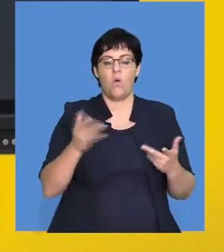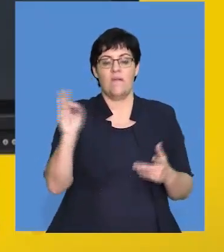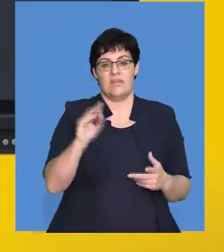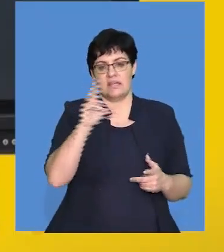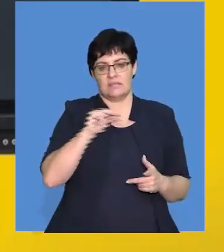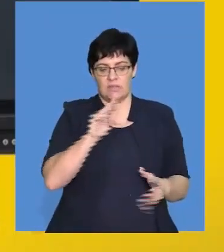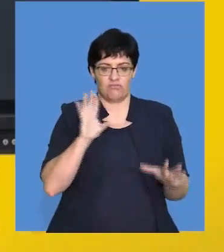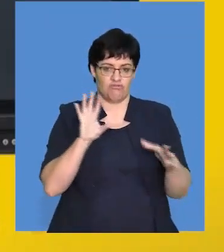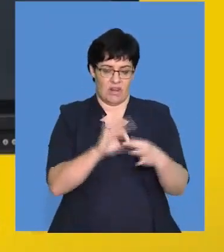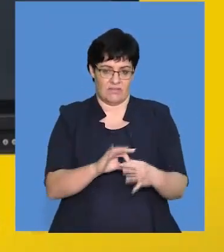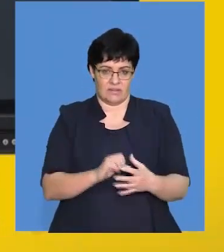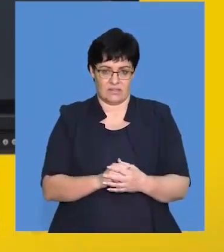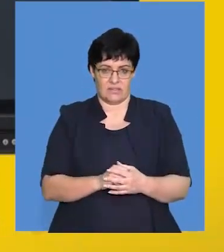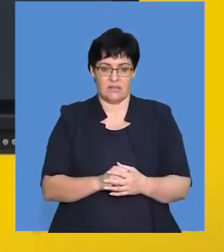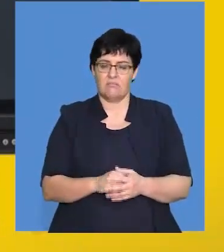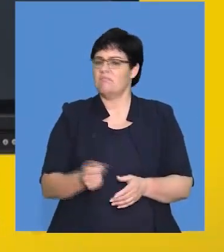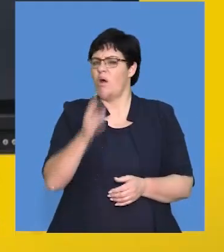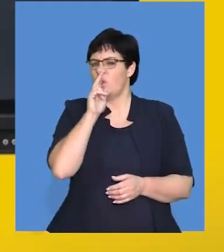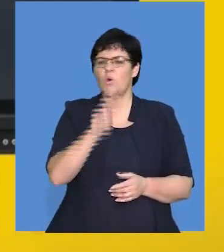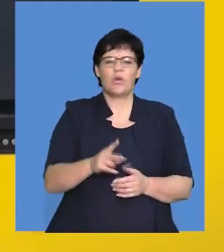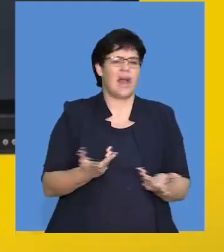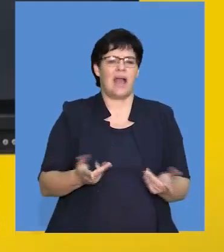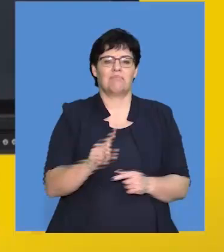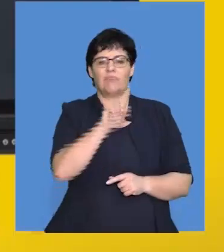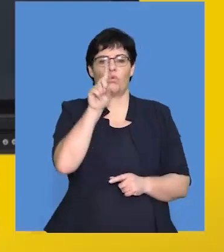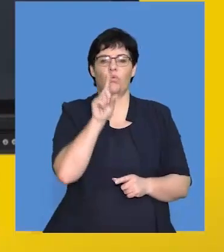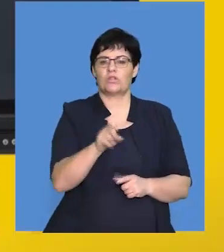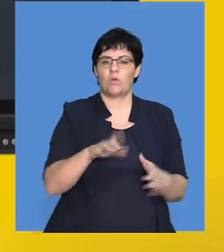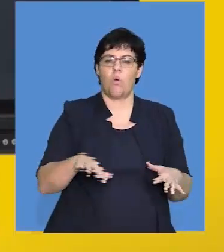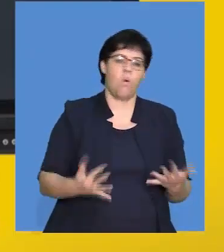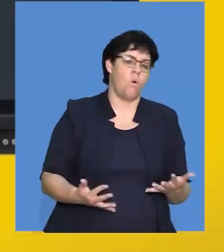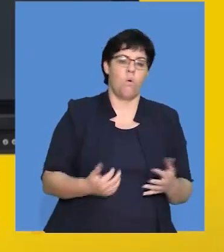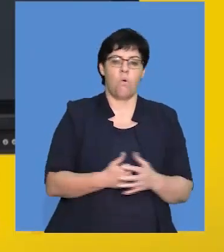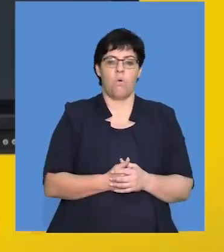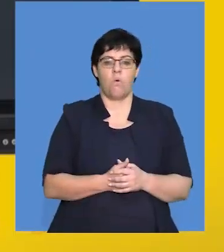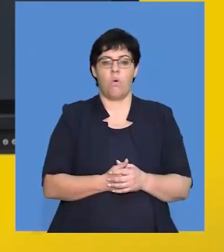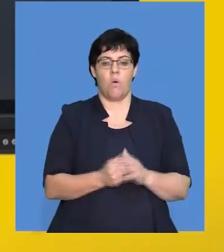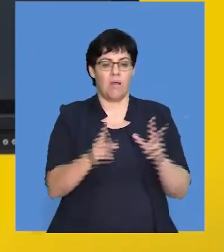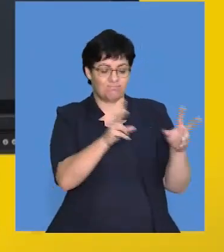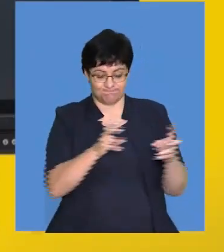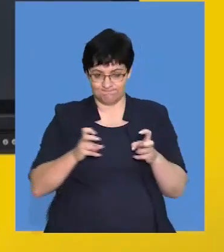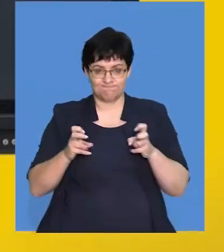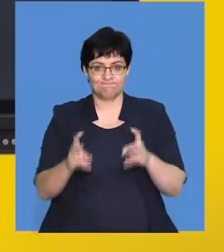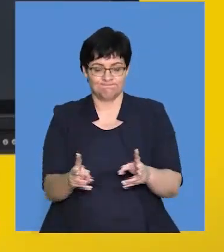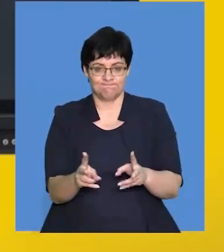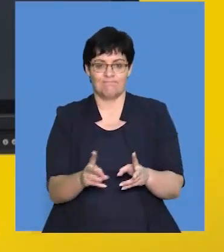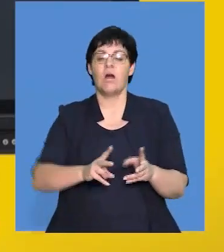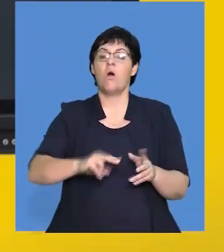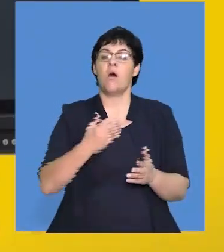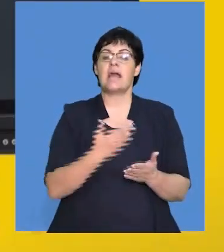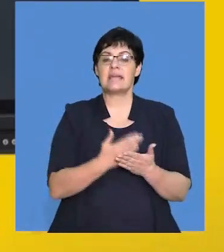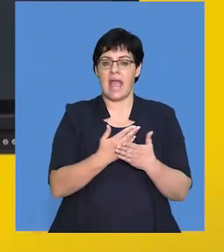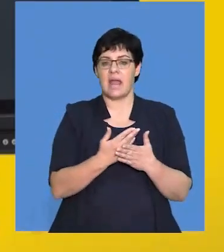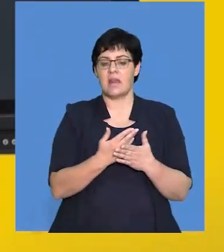is relevant. Let us look at a question, or in fact an extract that we